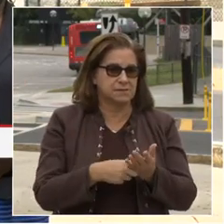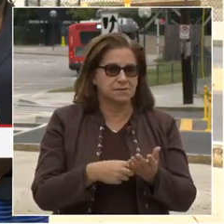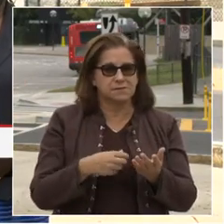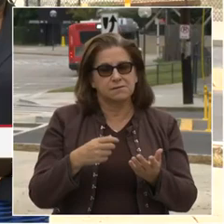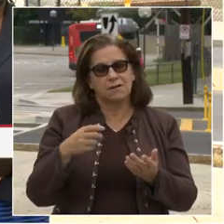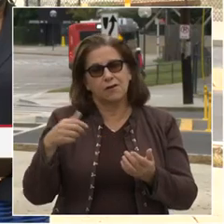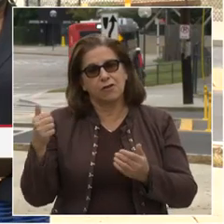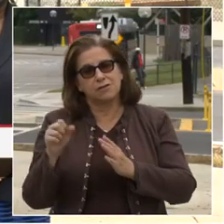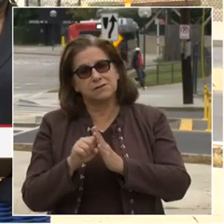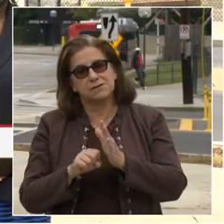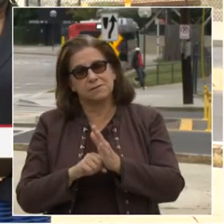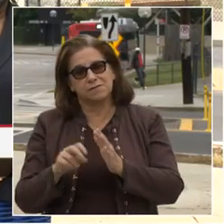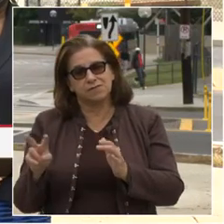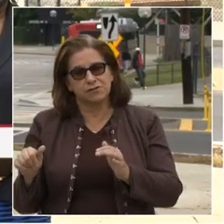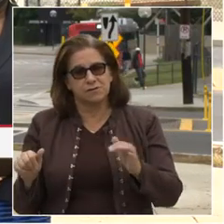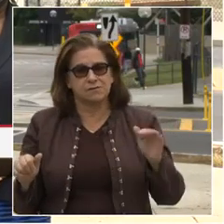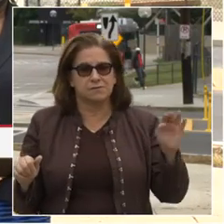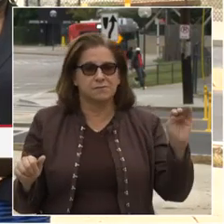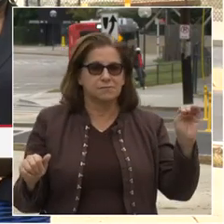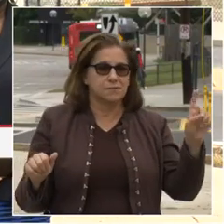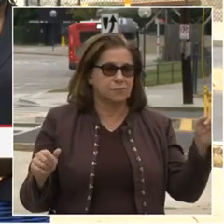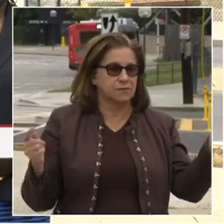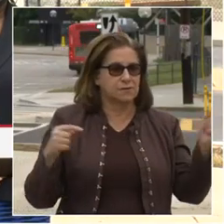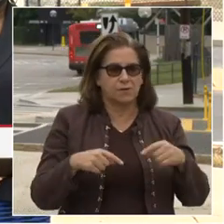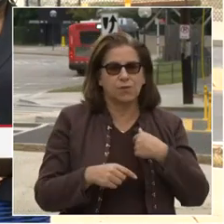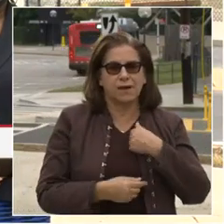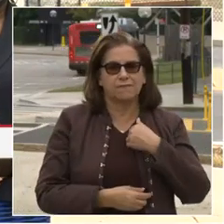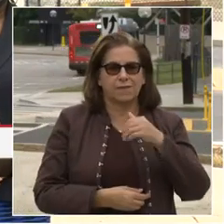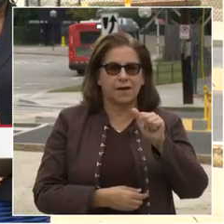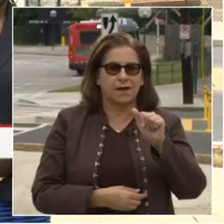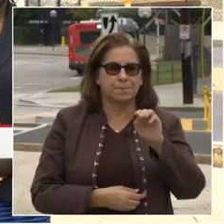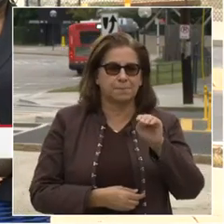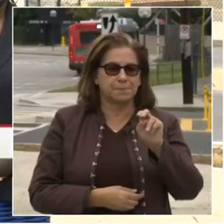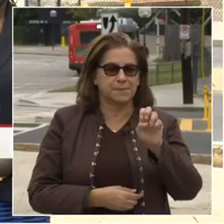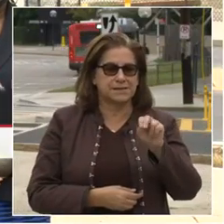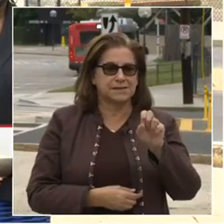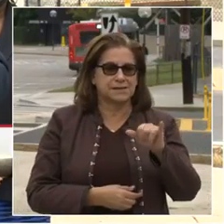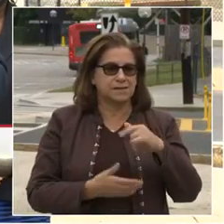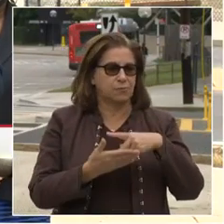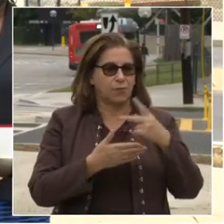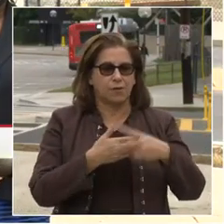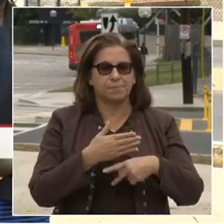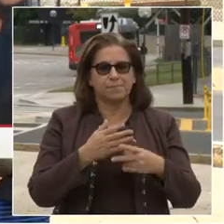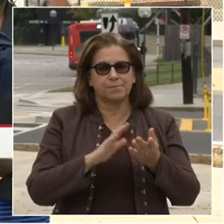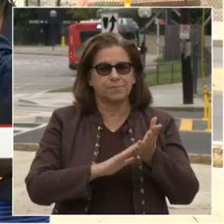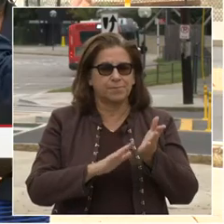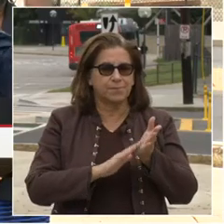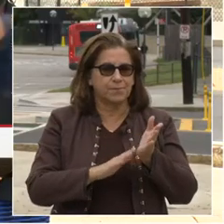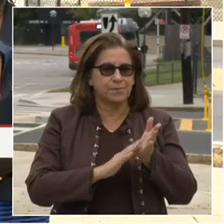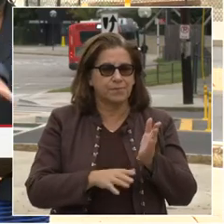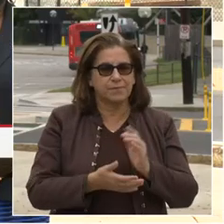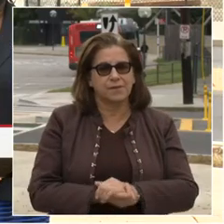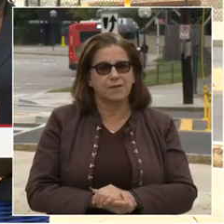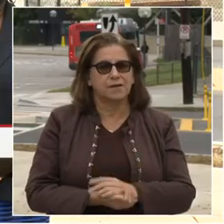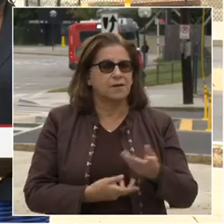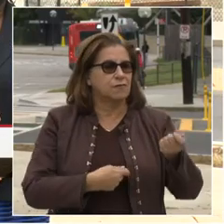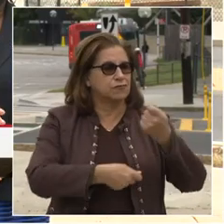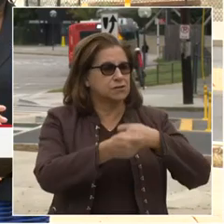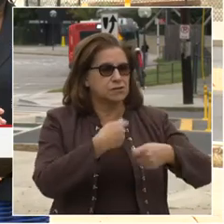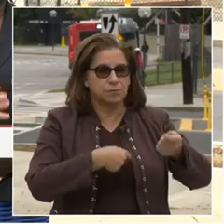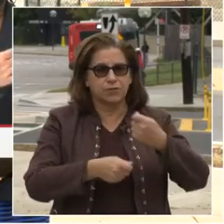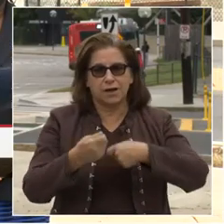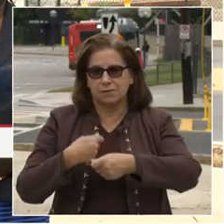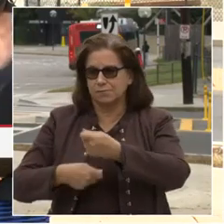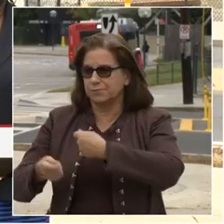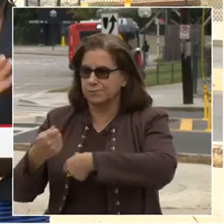program. And so we think that that is important. We think that reciprocity, including our drivers paying their tickets in